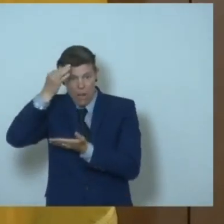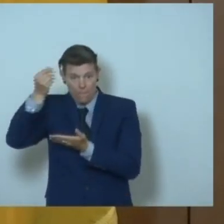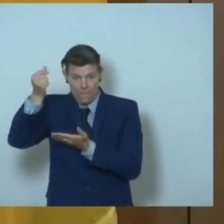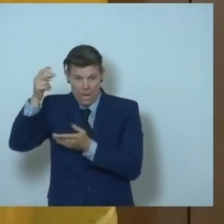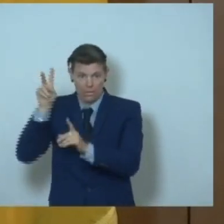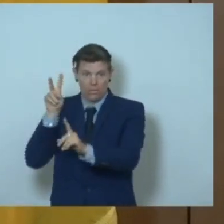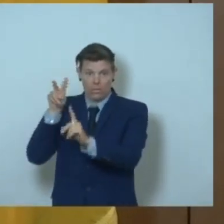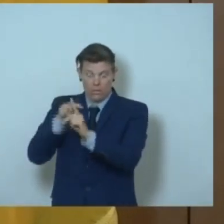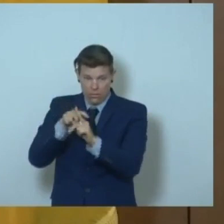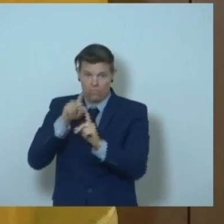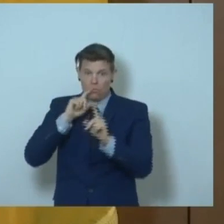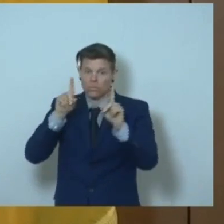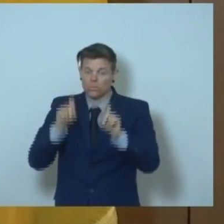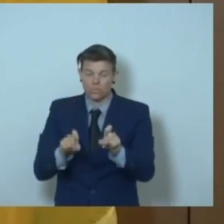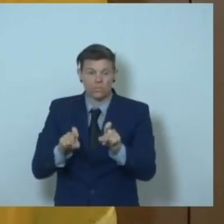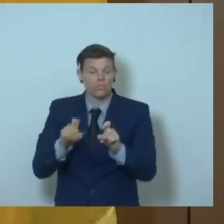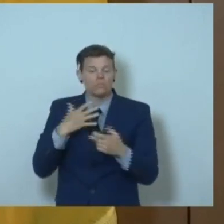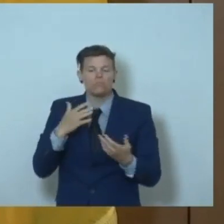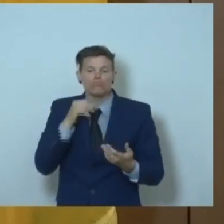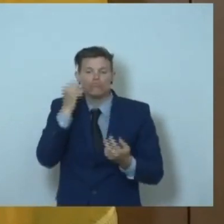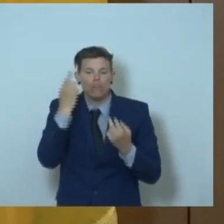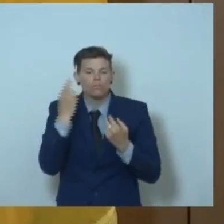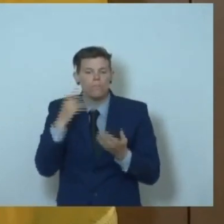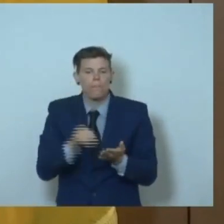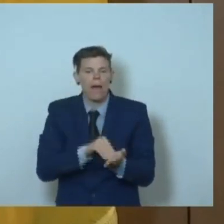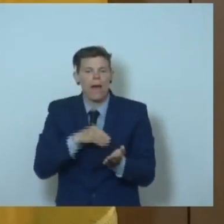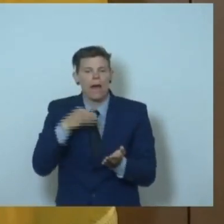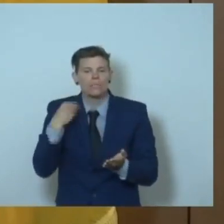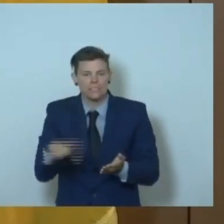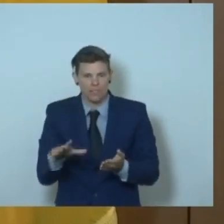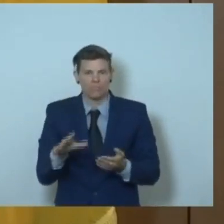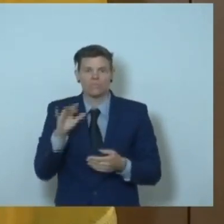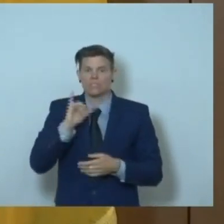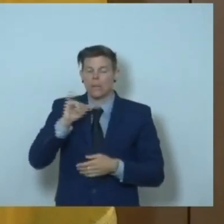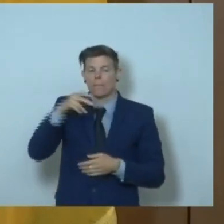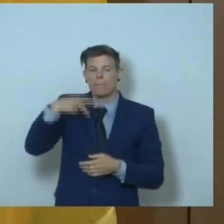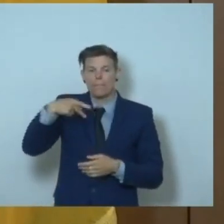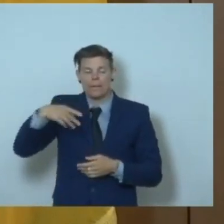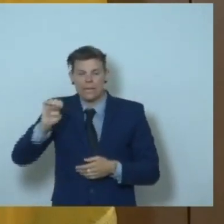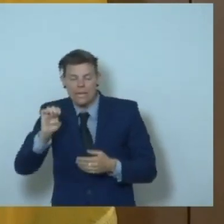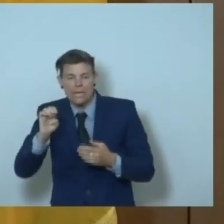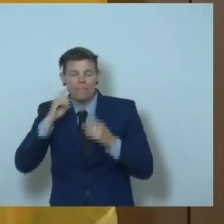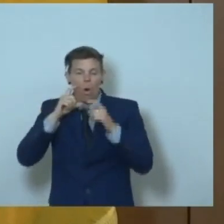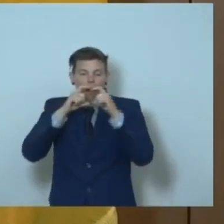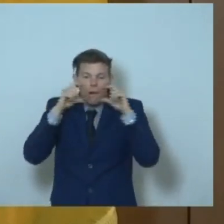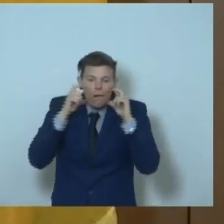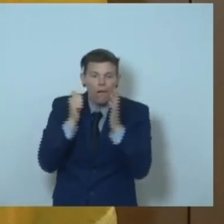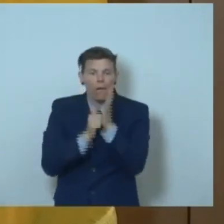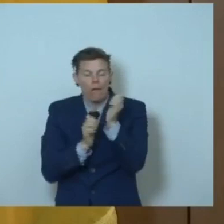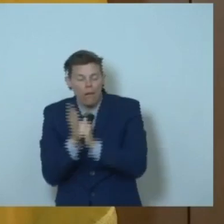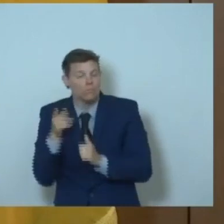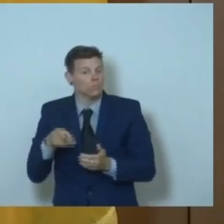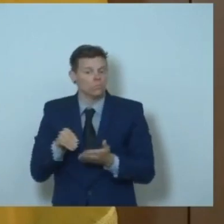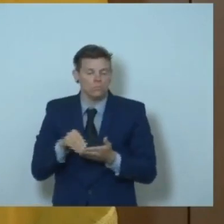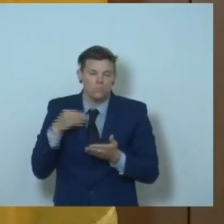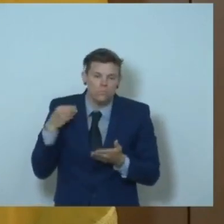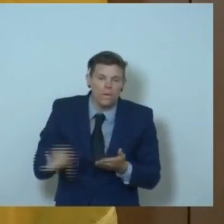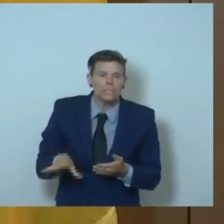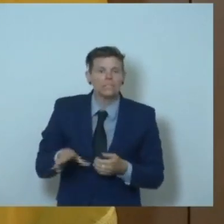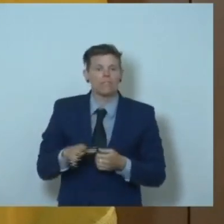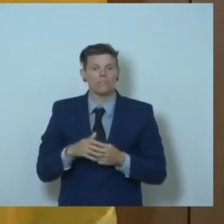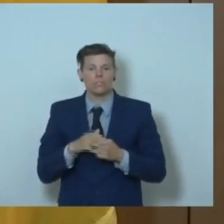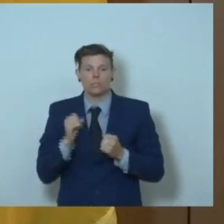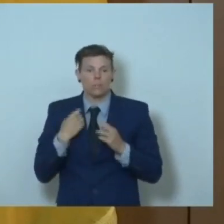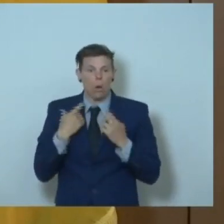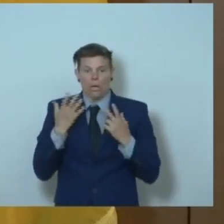incredibly expensive. And just like PPE, personal protective equipment, the rush to get access